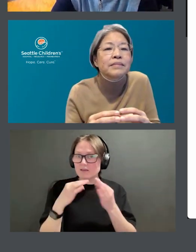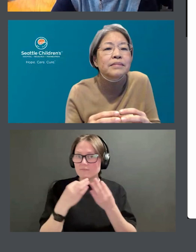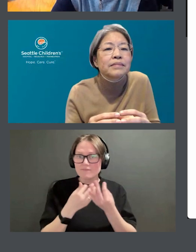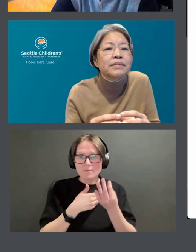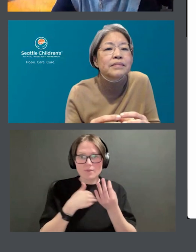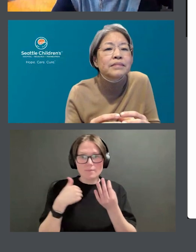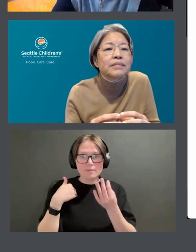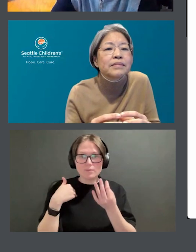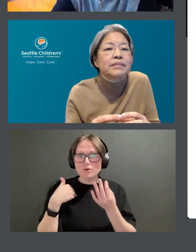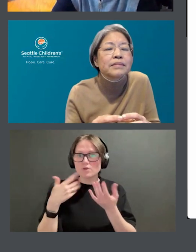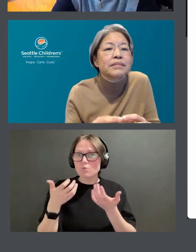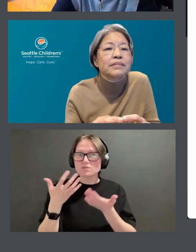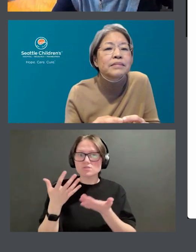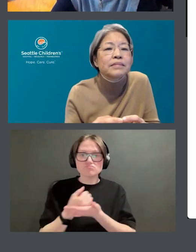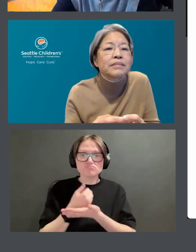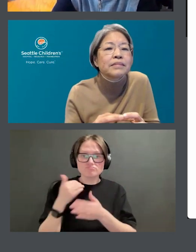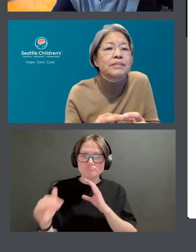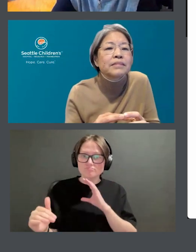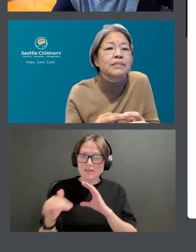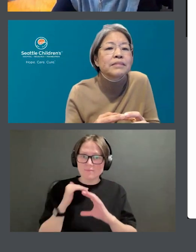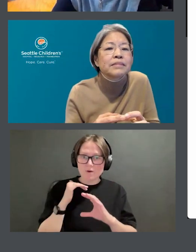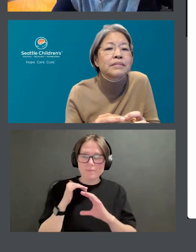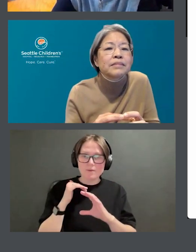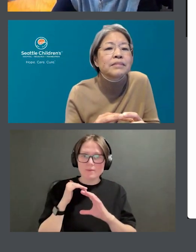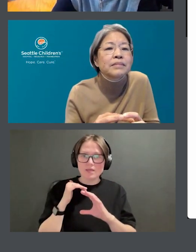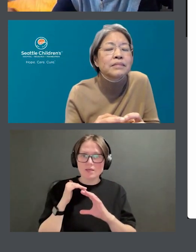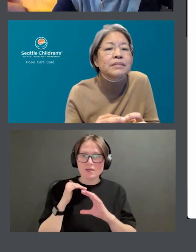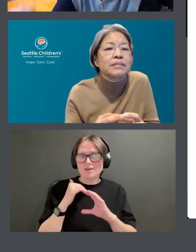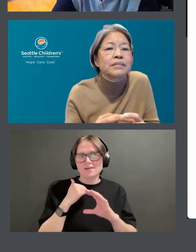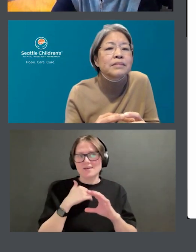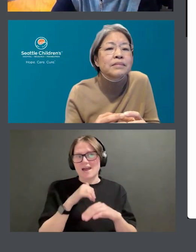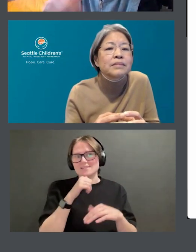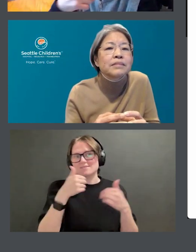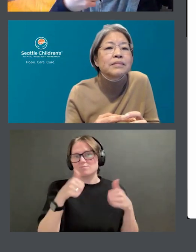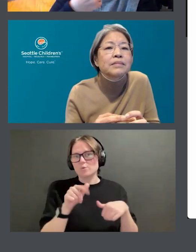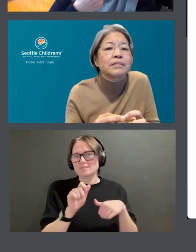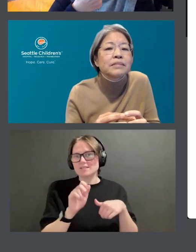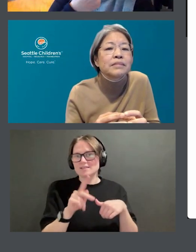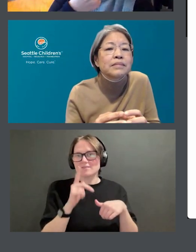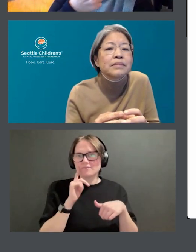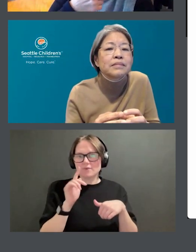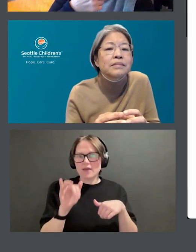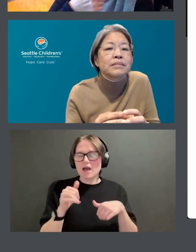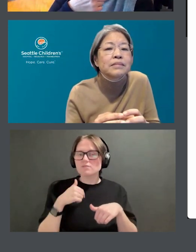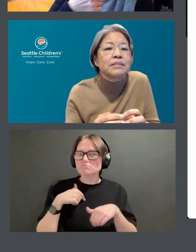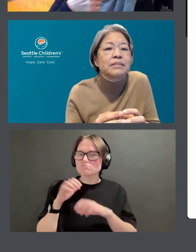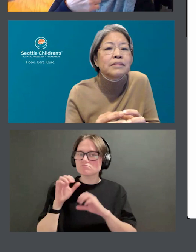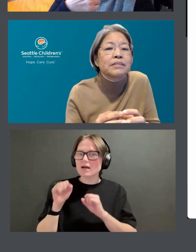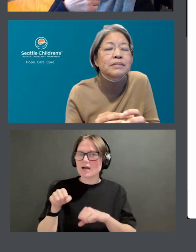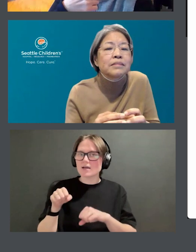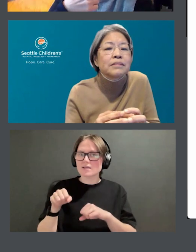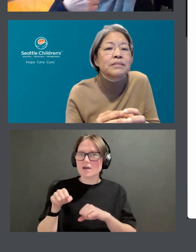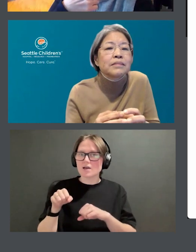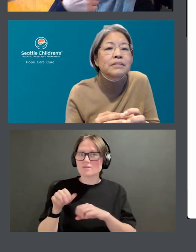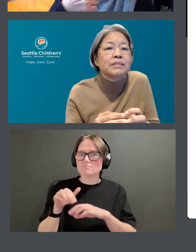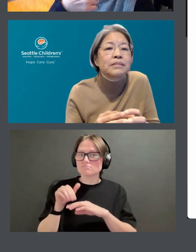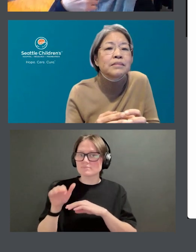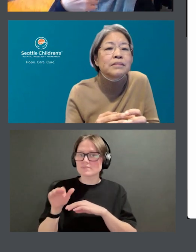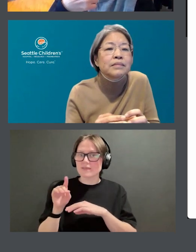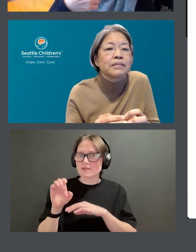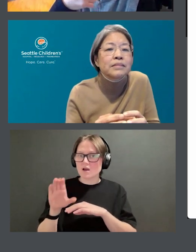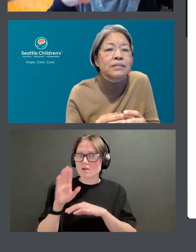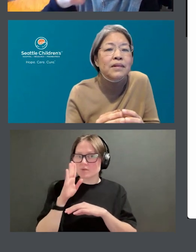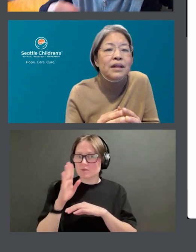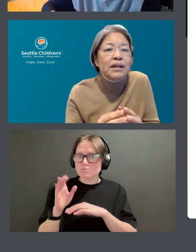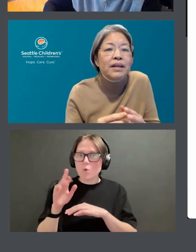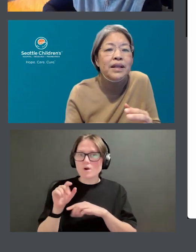email me, I did not put the link up for that. I can either send the document to you or send you a link